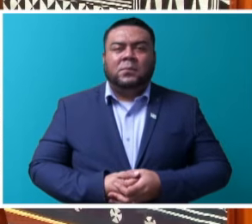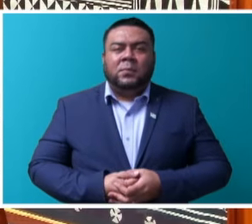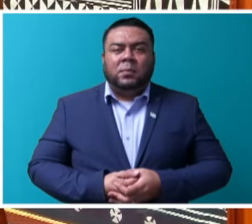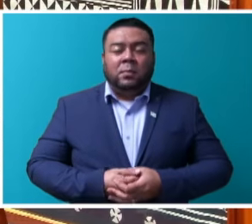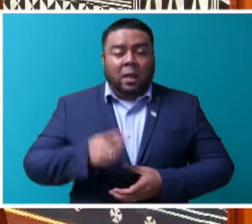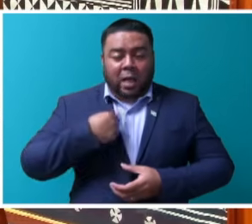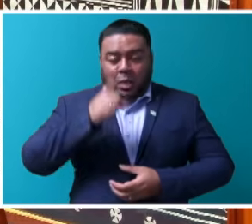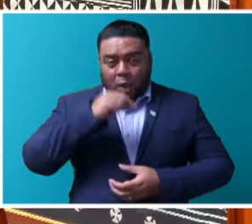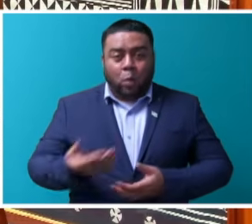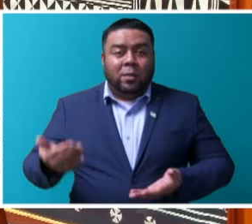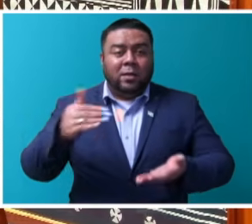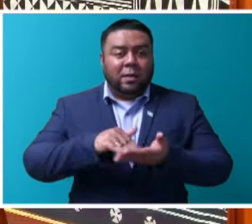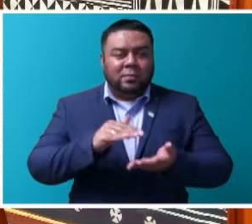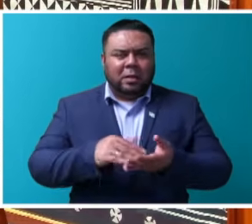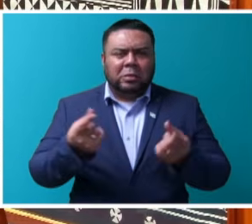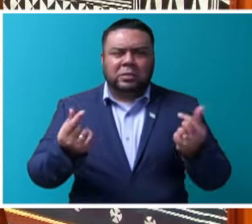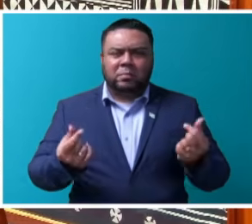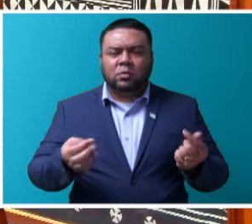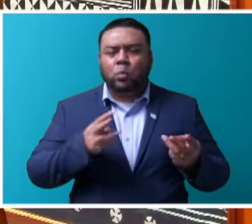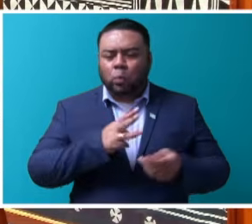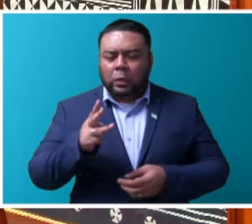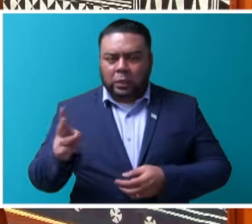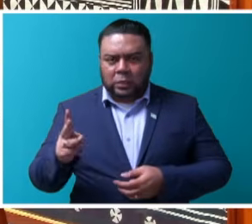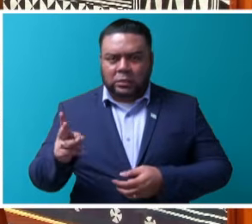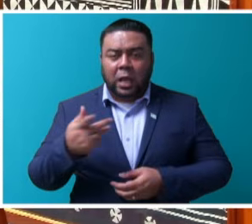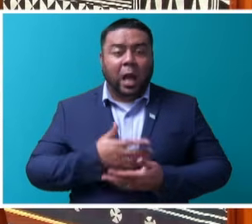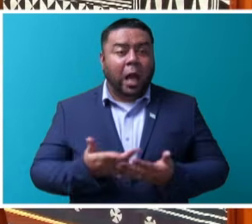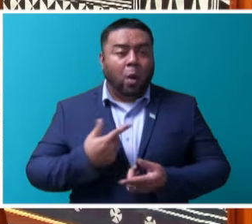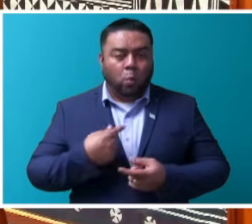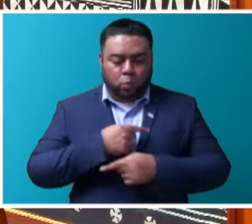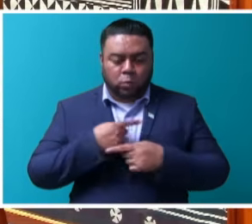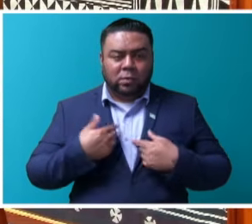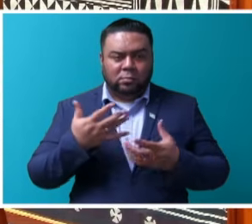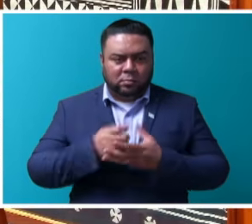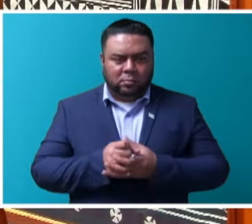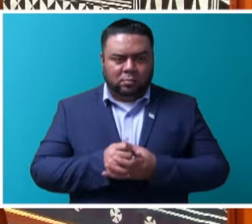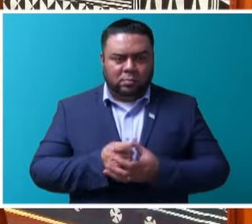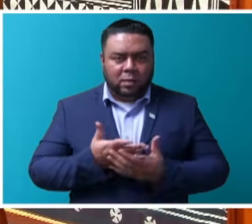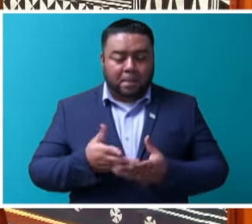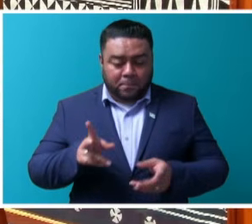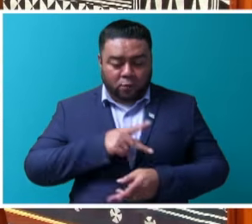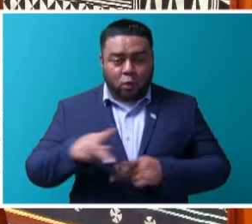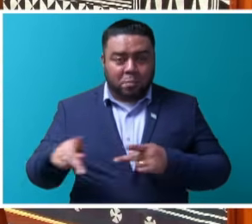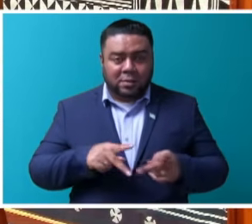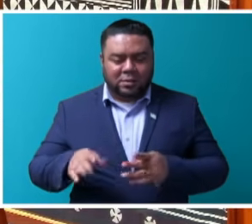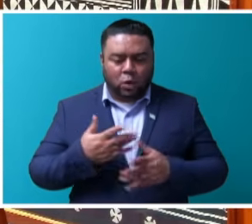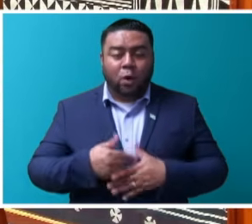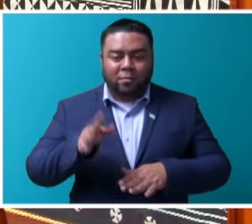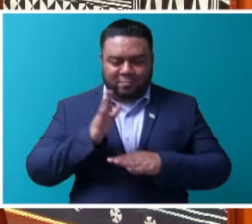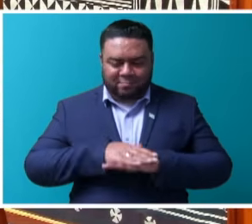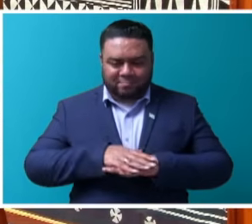I can only add in the simplest of words how we gauged the late Honorable Realu's performance on the floor of this